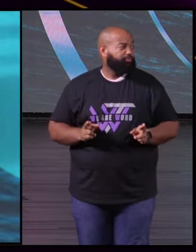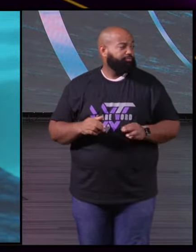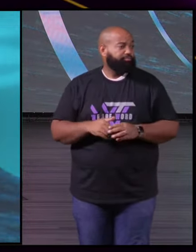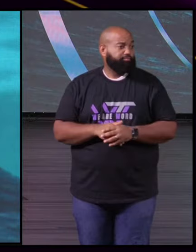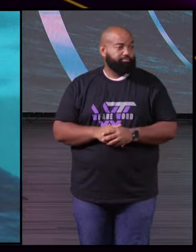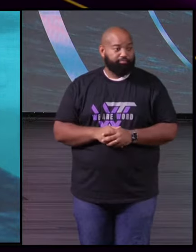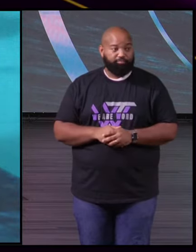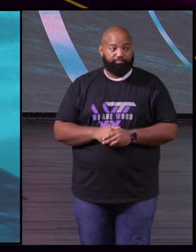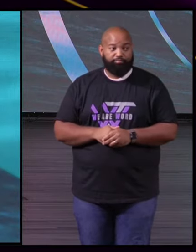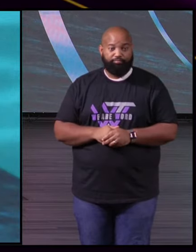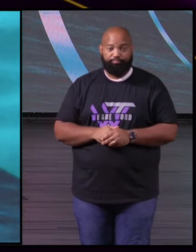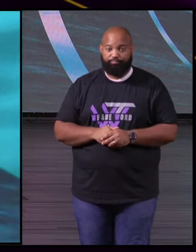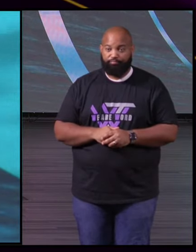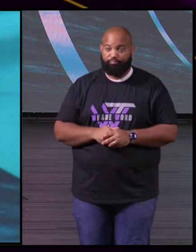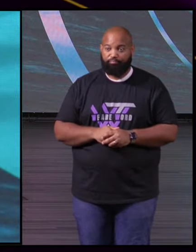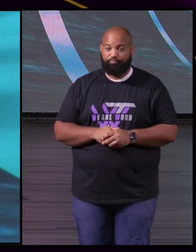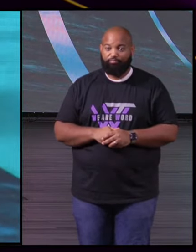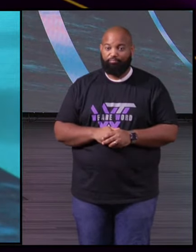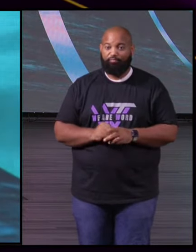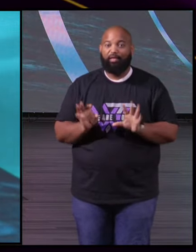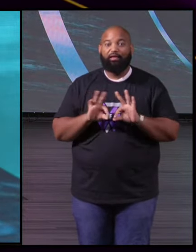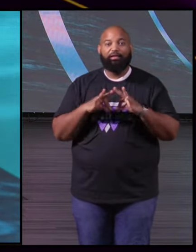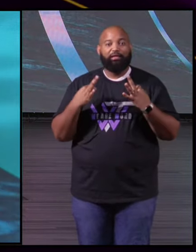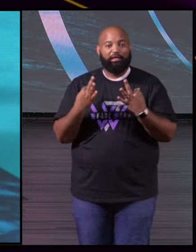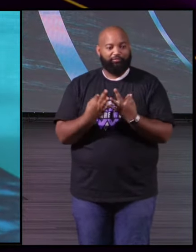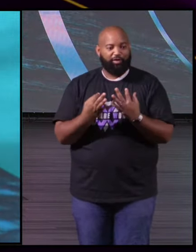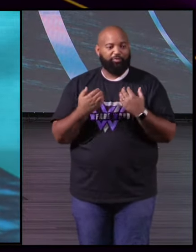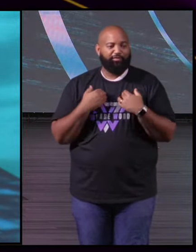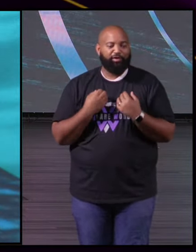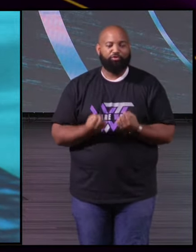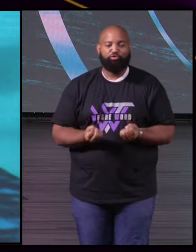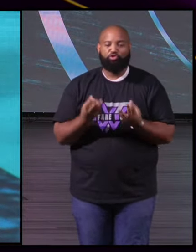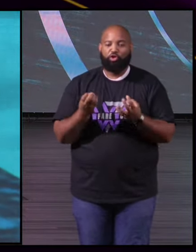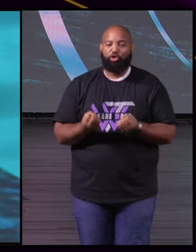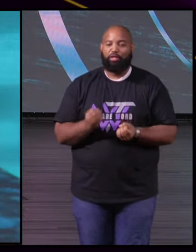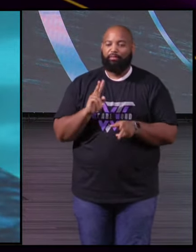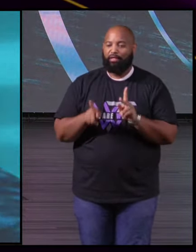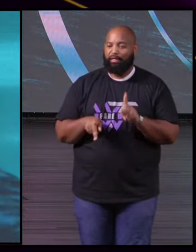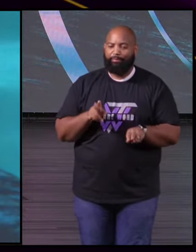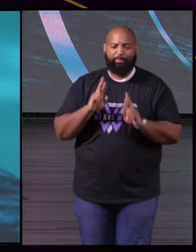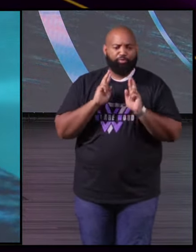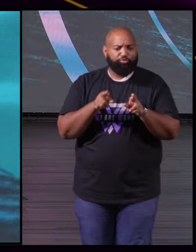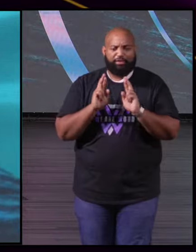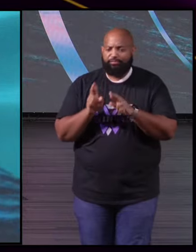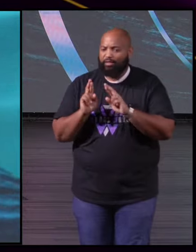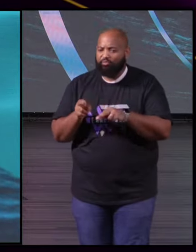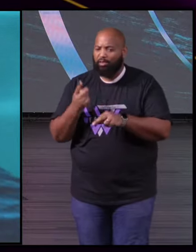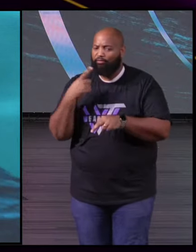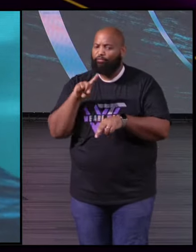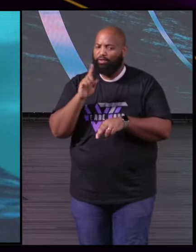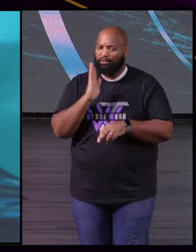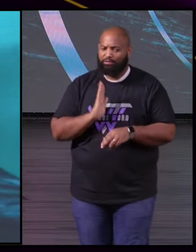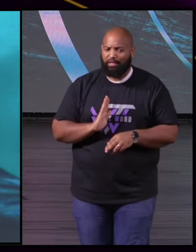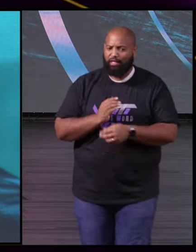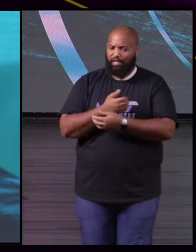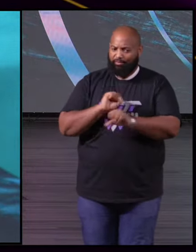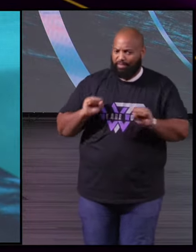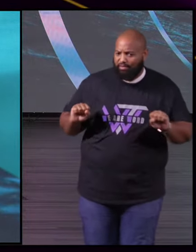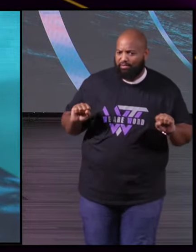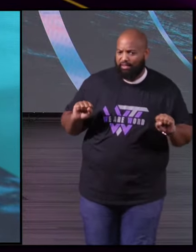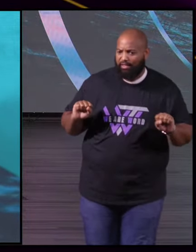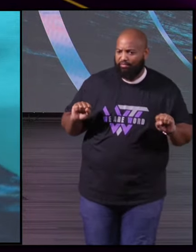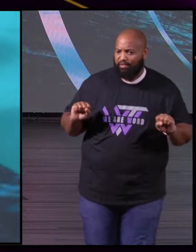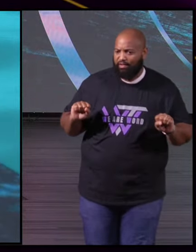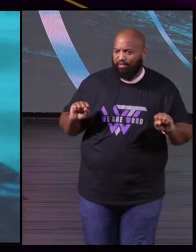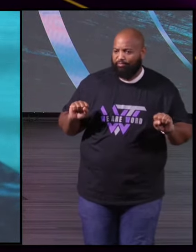with us this morning. And family, we have had so many people responding to that very invitation in